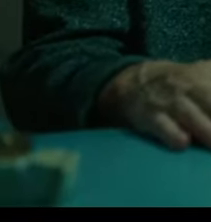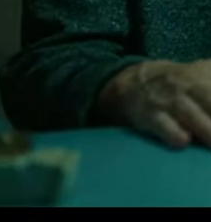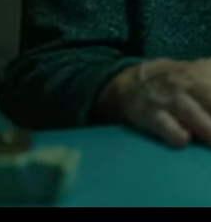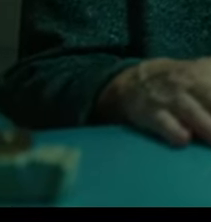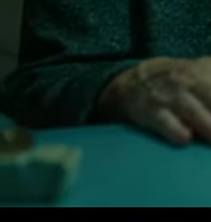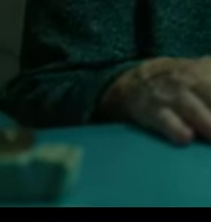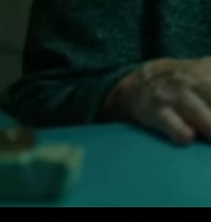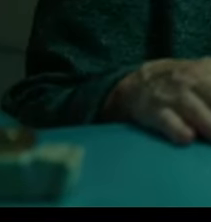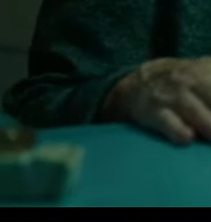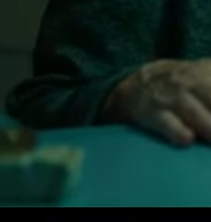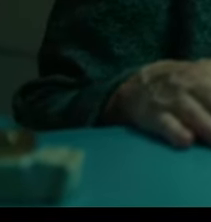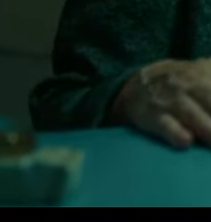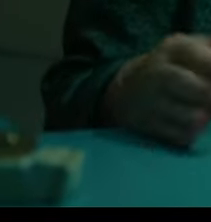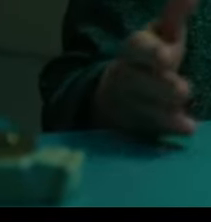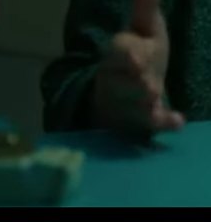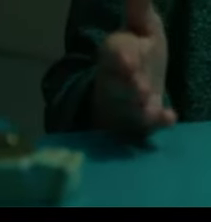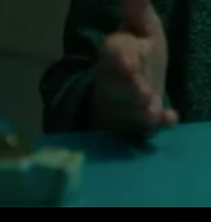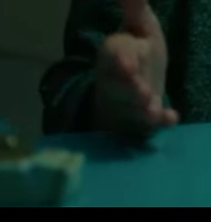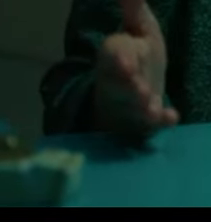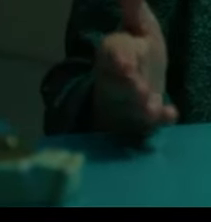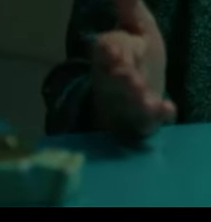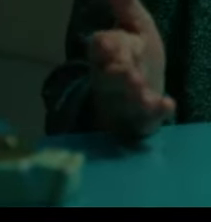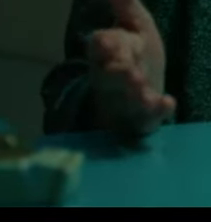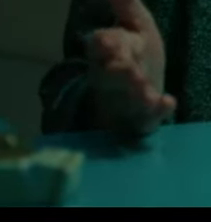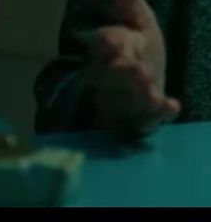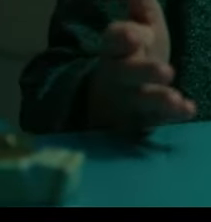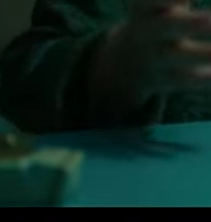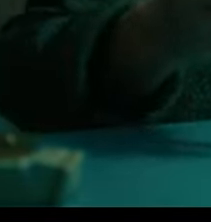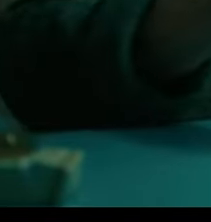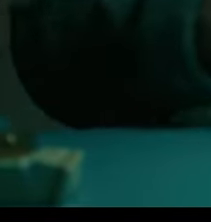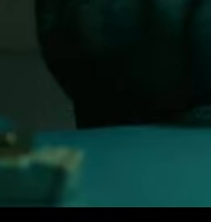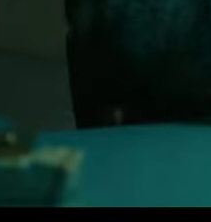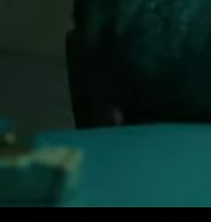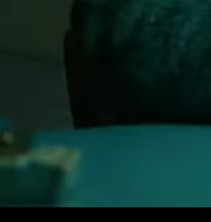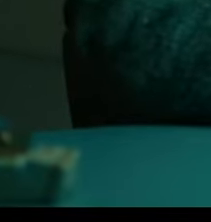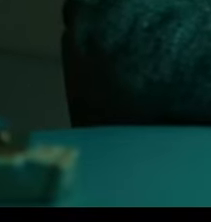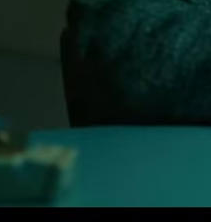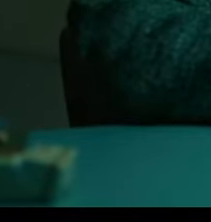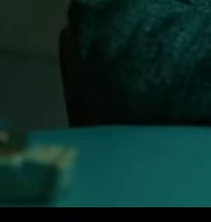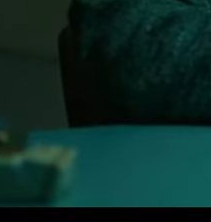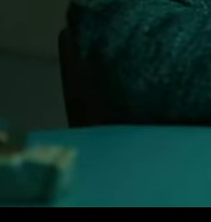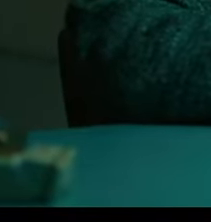defeat. It will give him a chance to regroup.